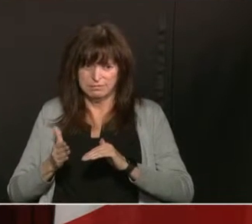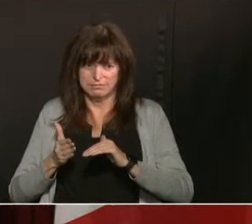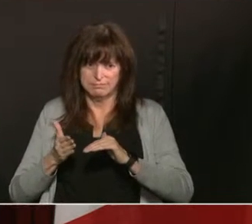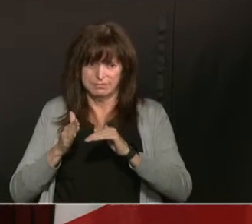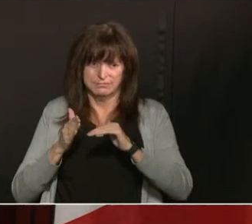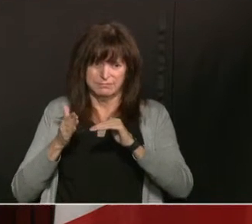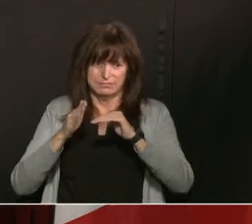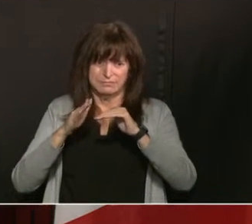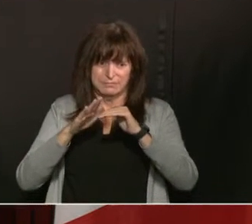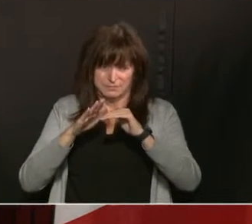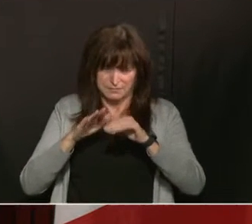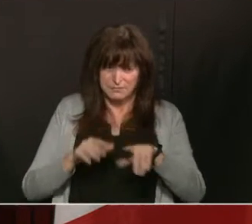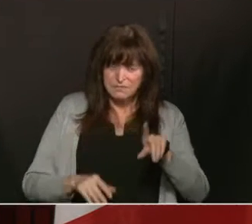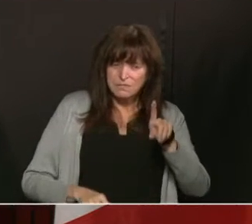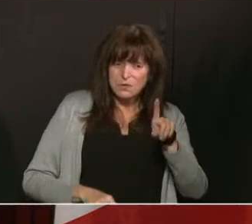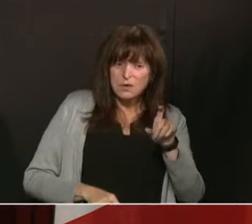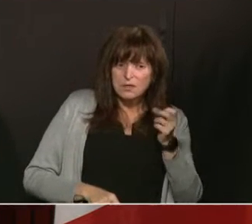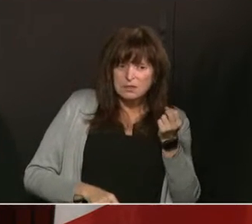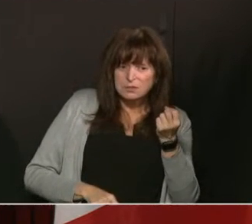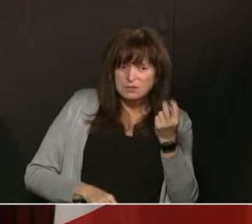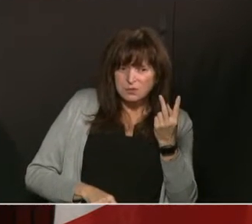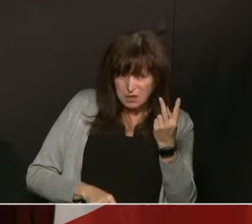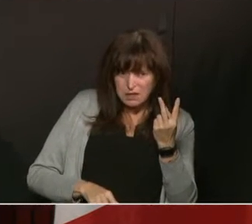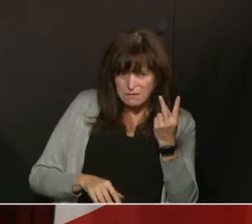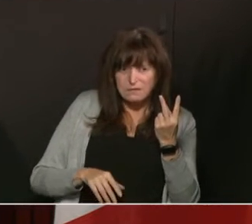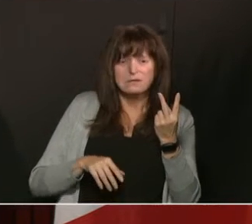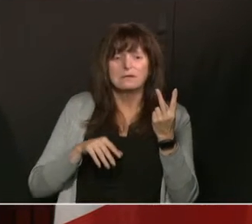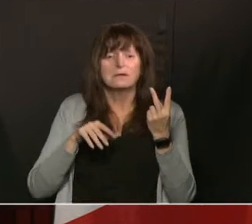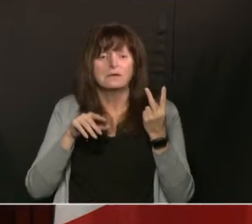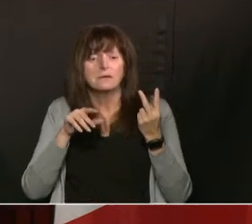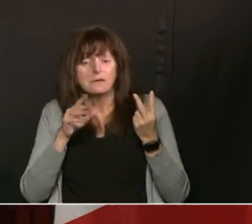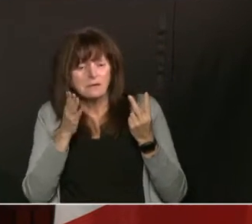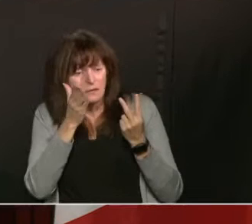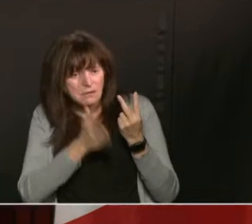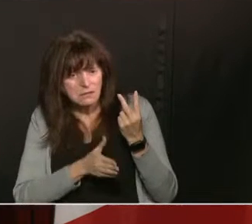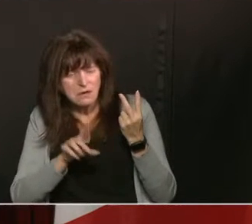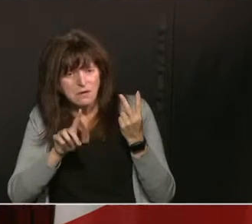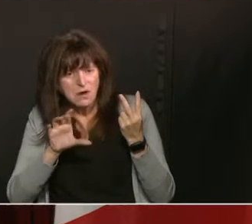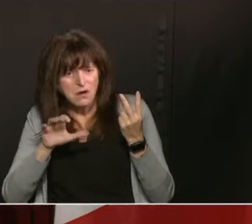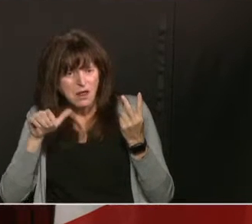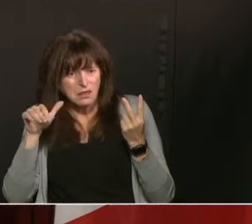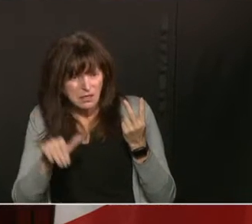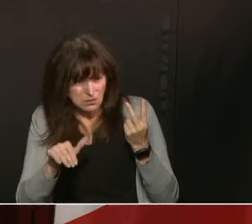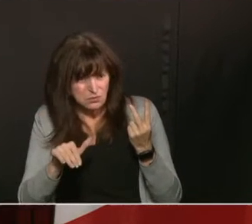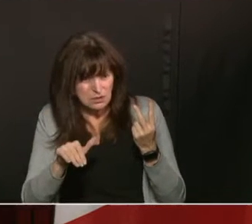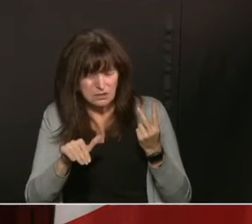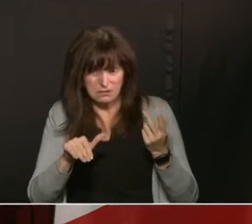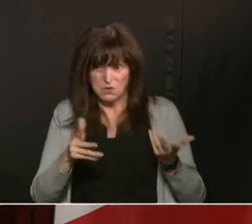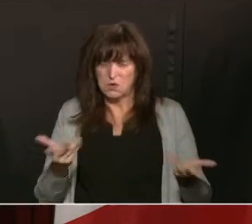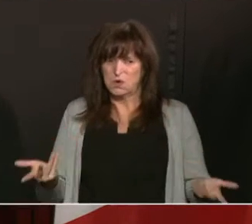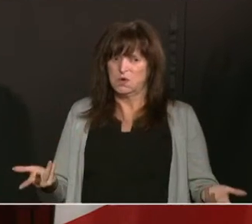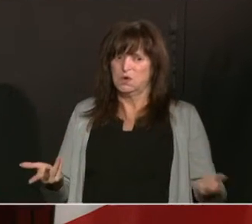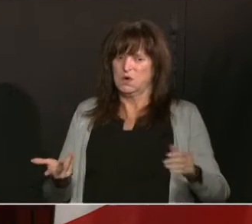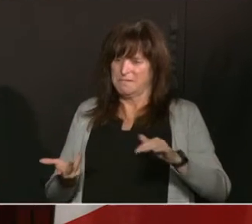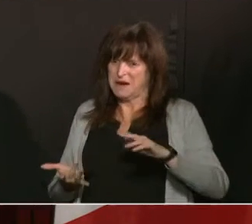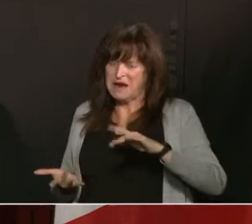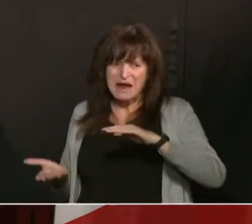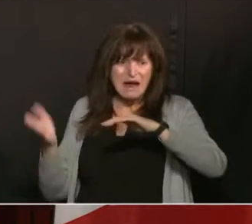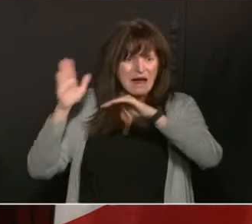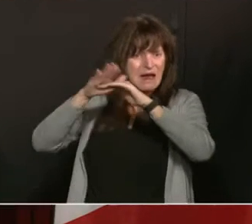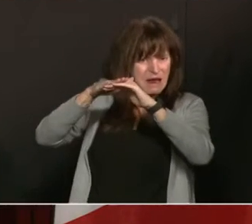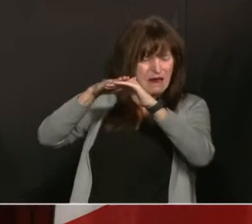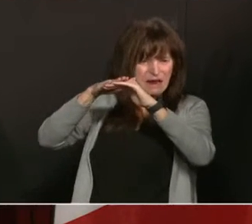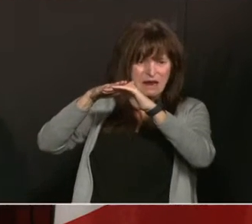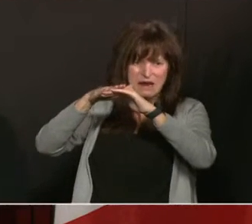100,000 people. This represents exponential growth of cases in the province, and we are currently tracking to have